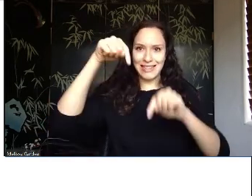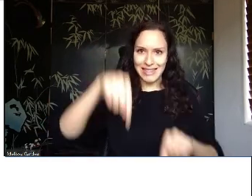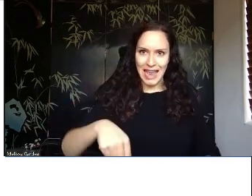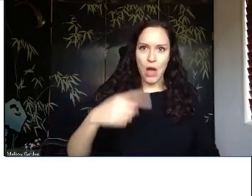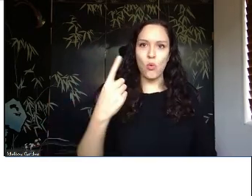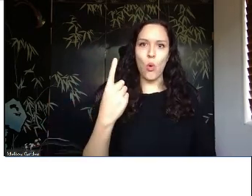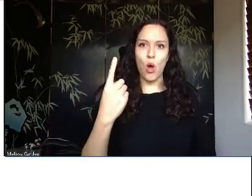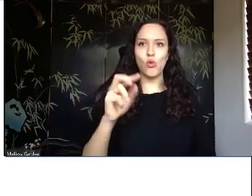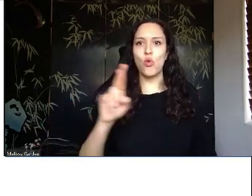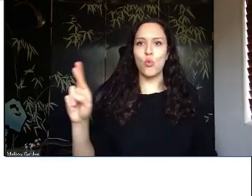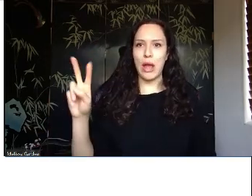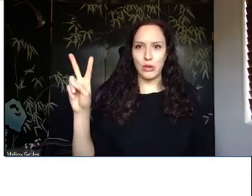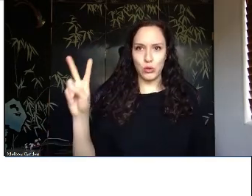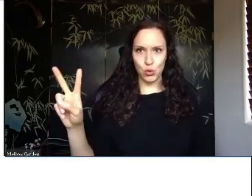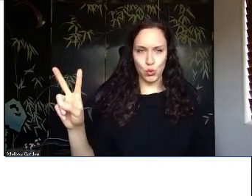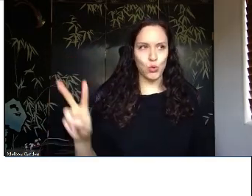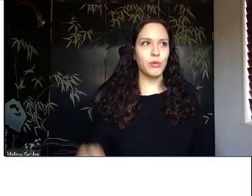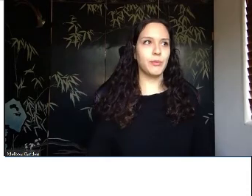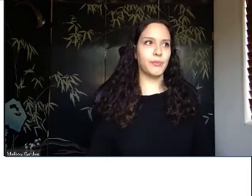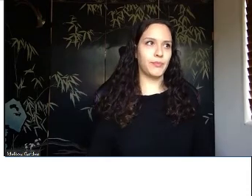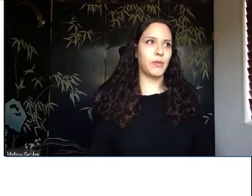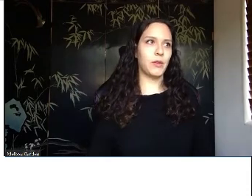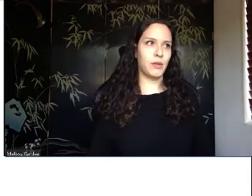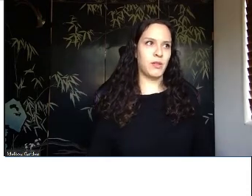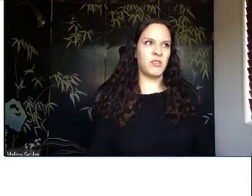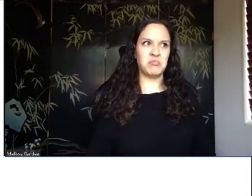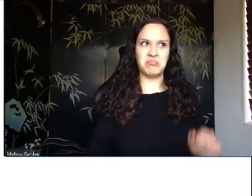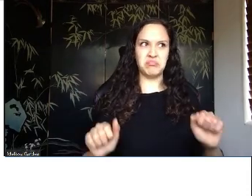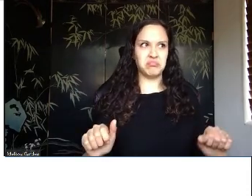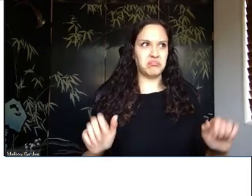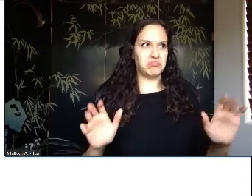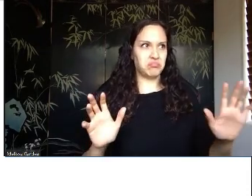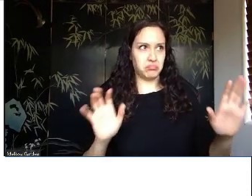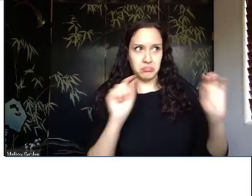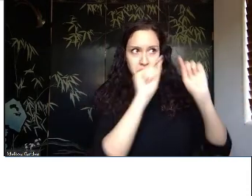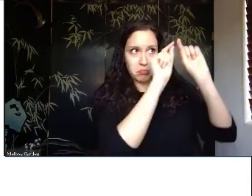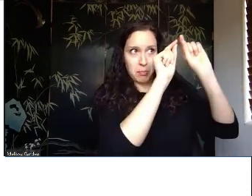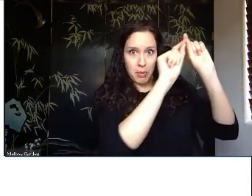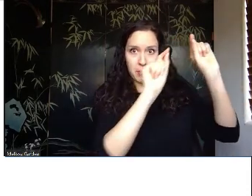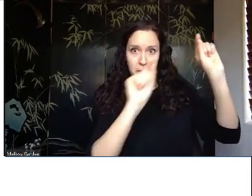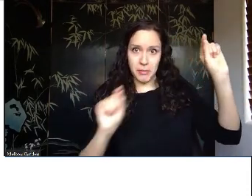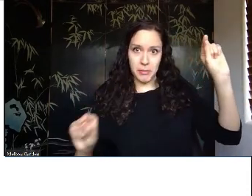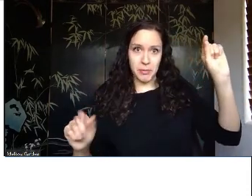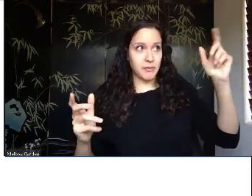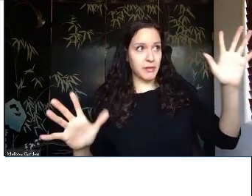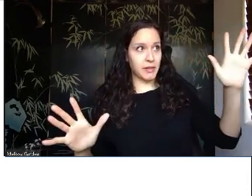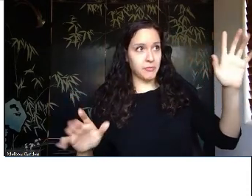I only have 1 jump here. I don't have the second jump, so I could just stop there.